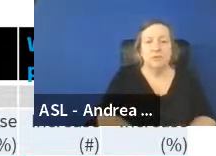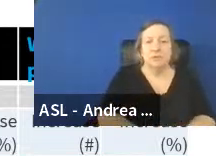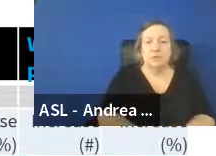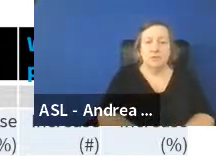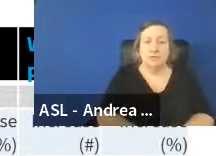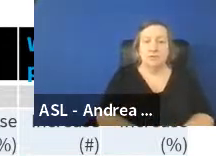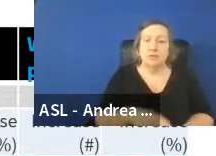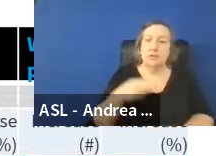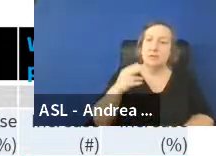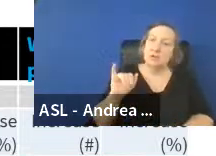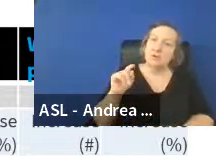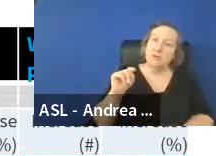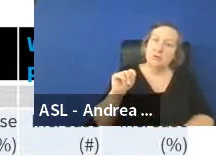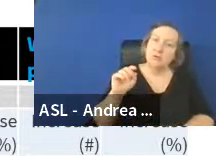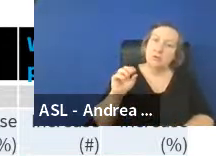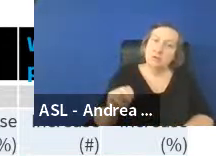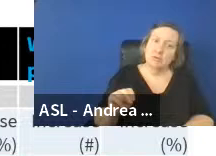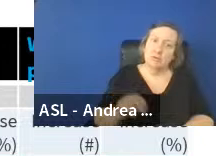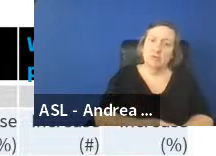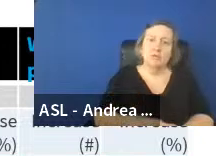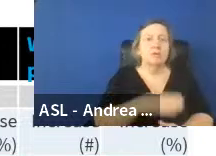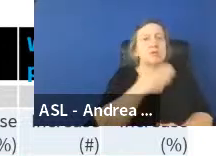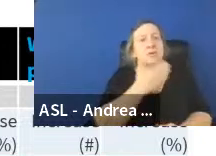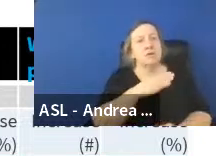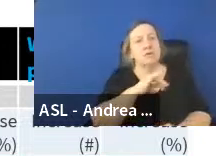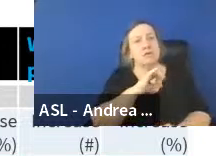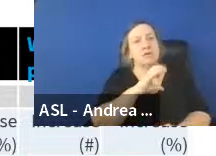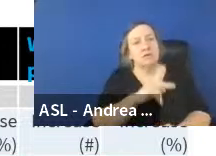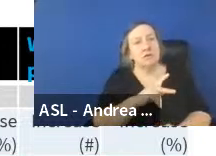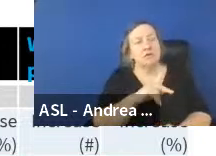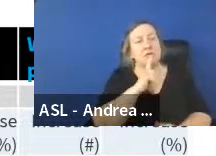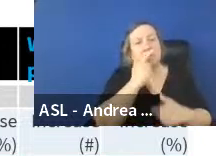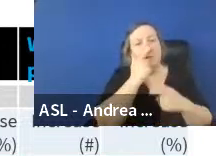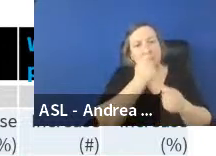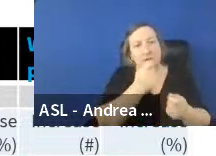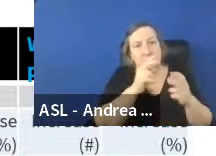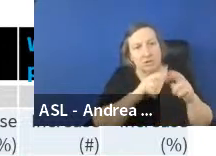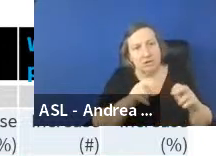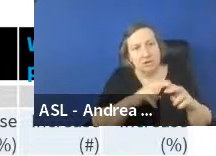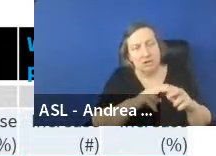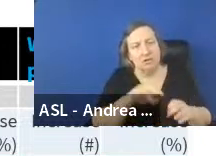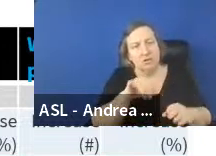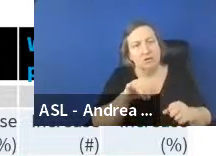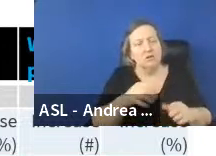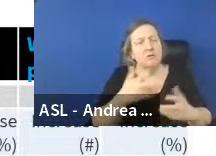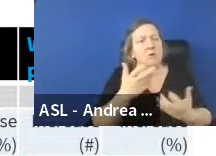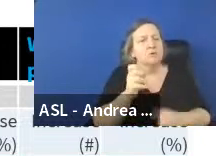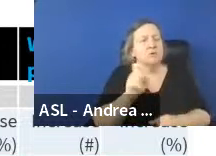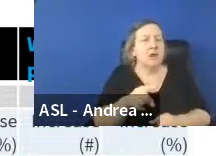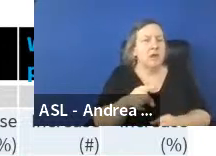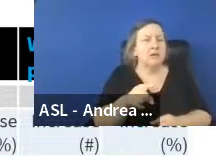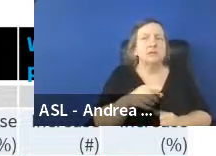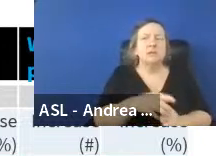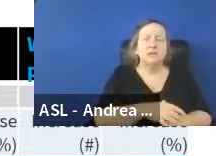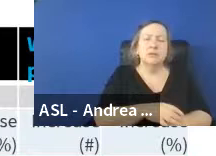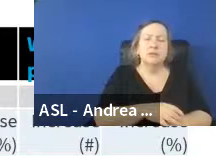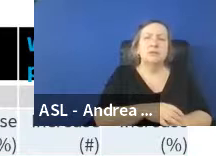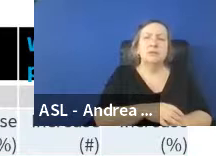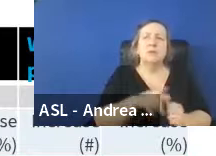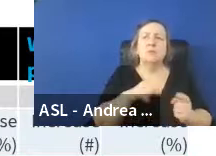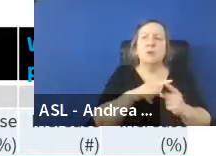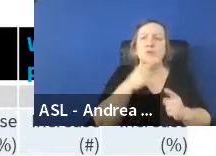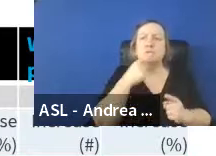Hi, Ton. Hey, thanks, Jack. It's very interesting analysis. So I want to ask, when you